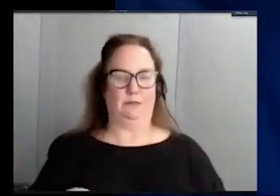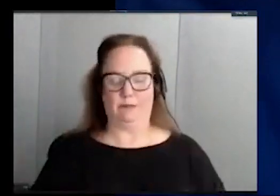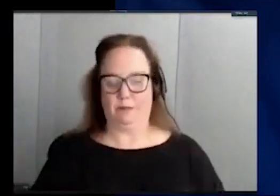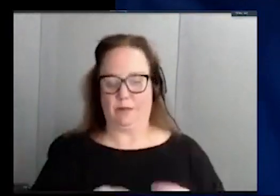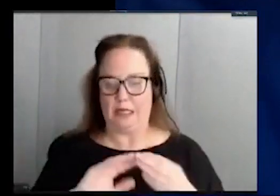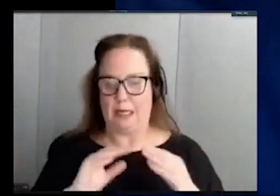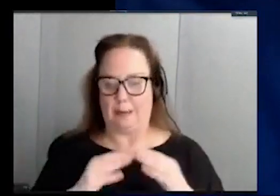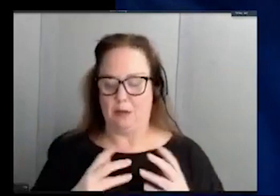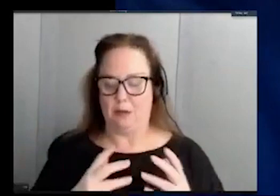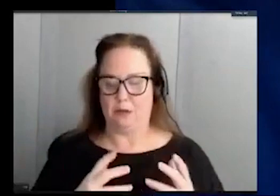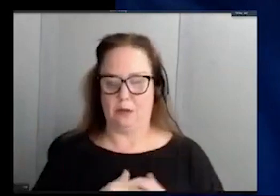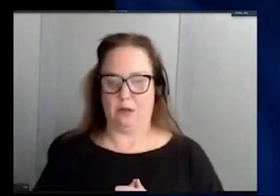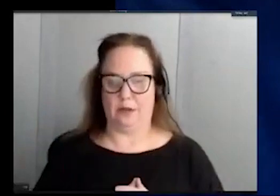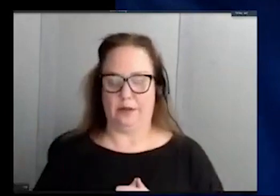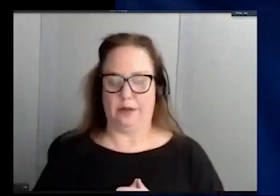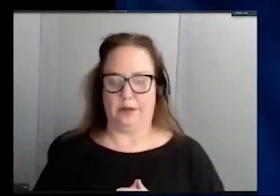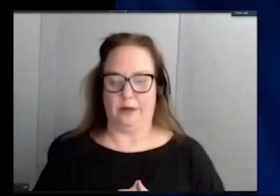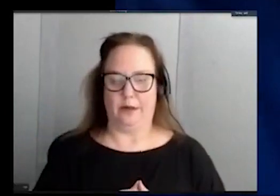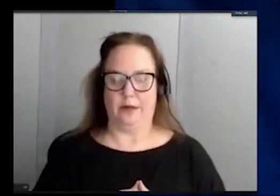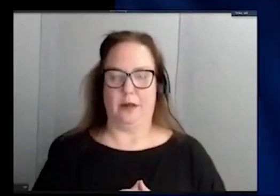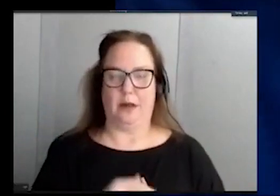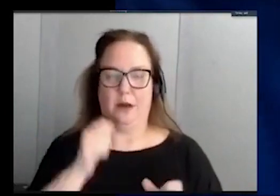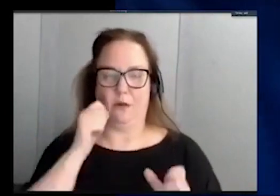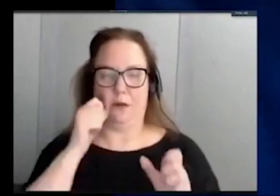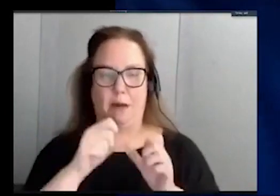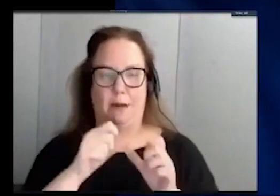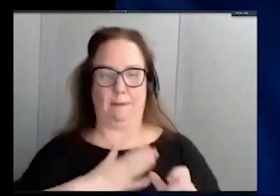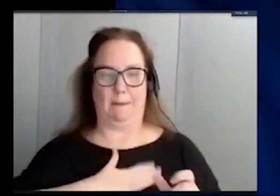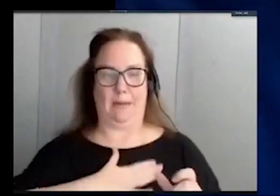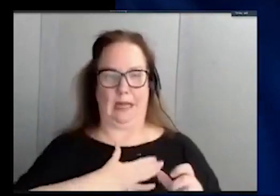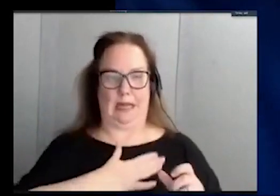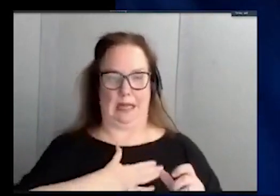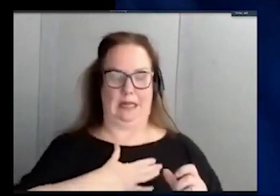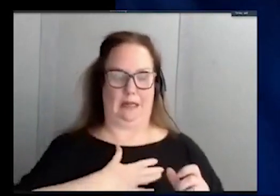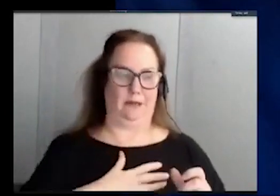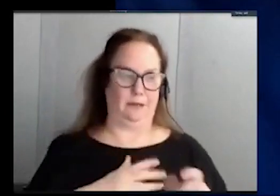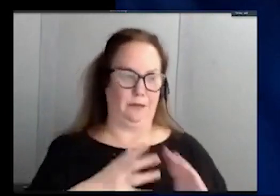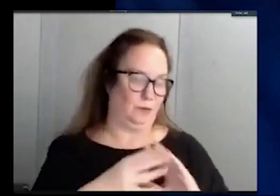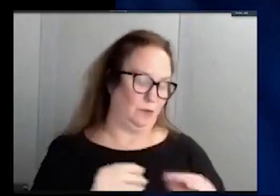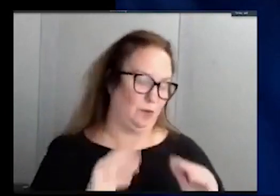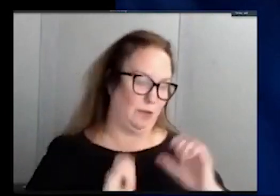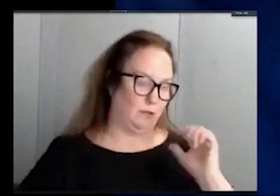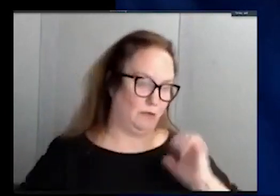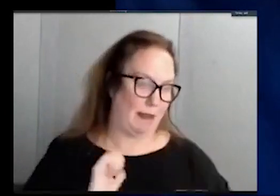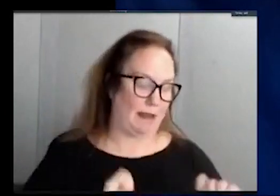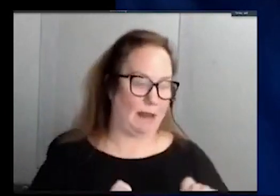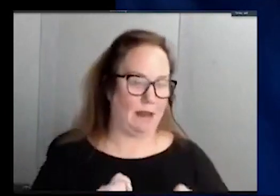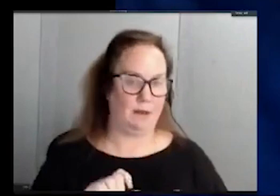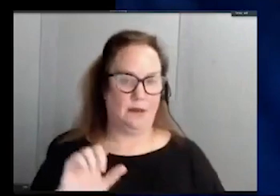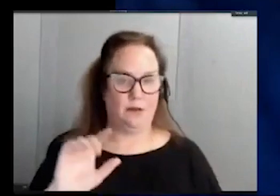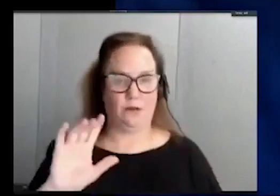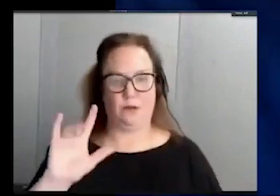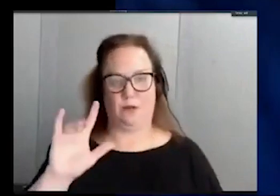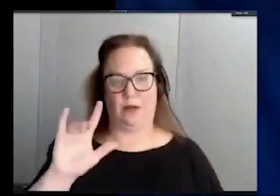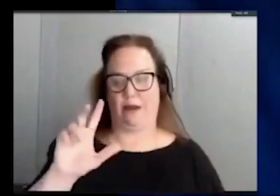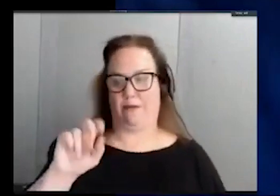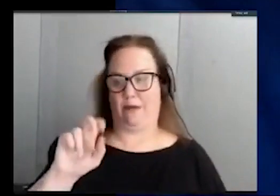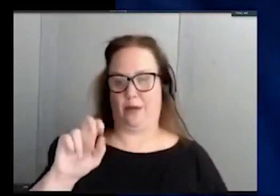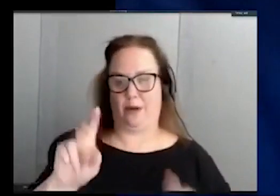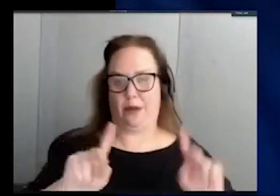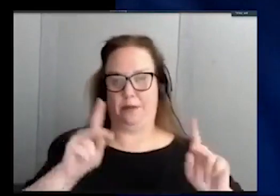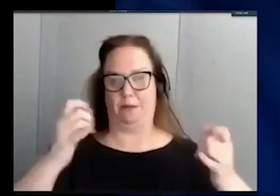And something to remember, I mean, I know my end of it's a little dramatic, but there's 25 or 30 people